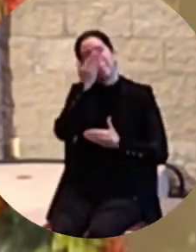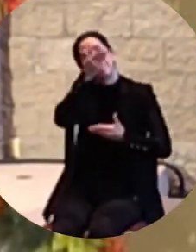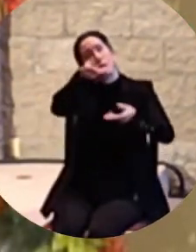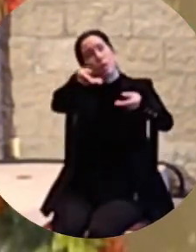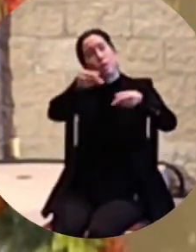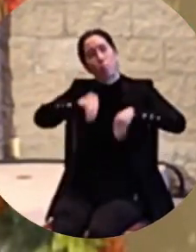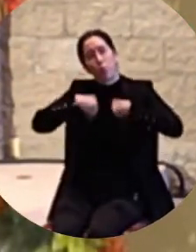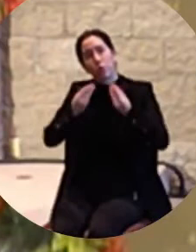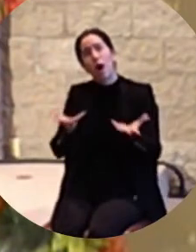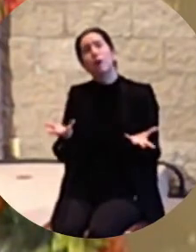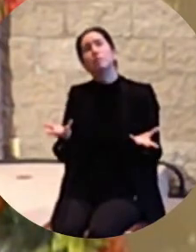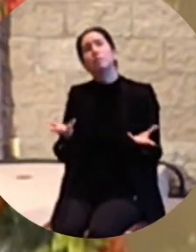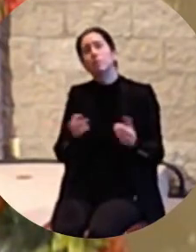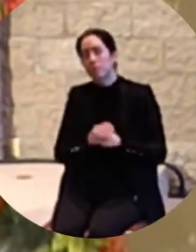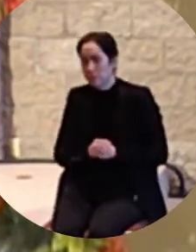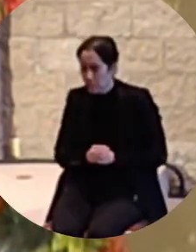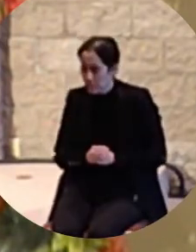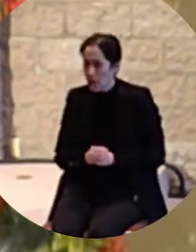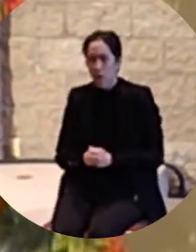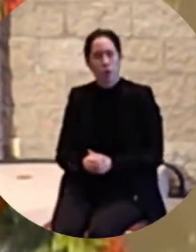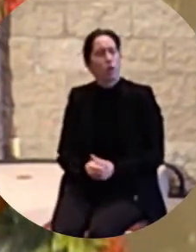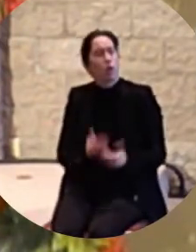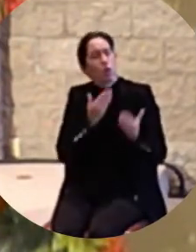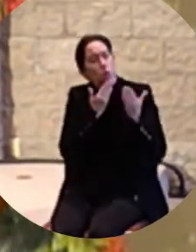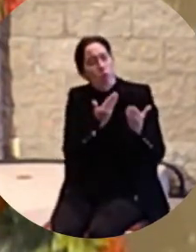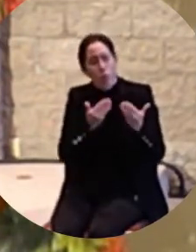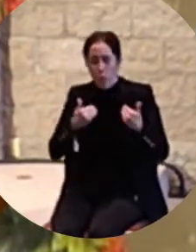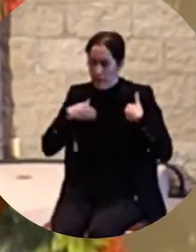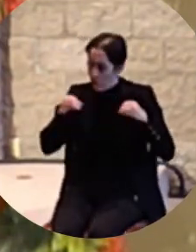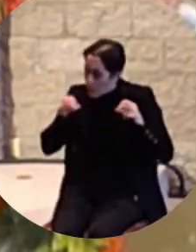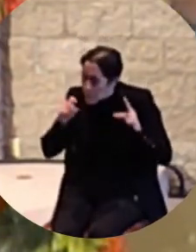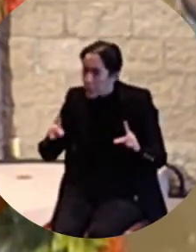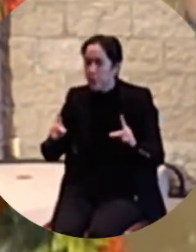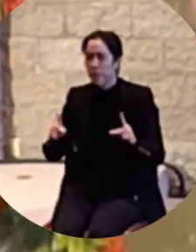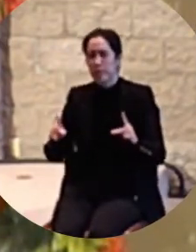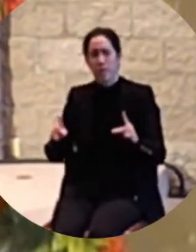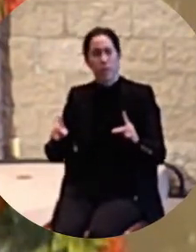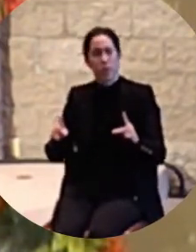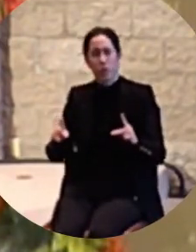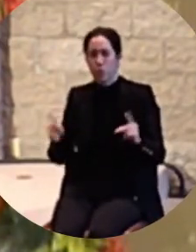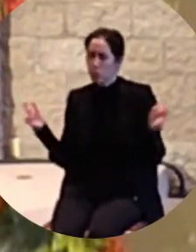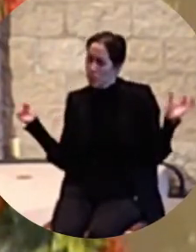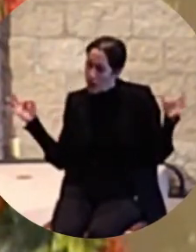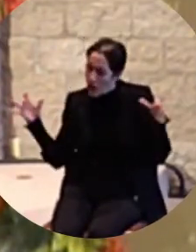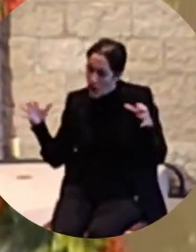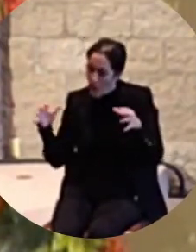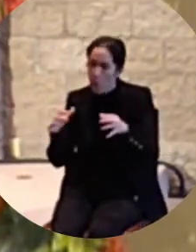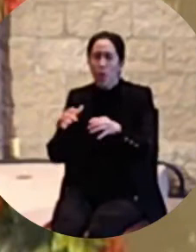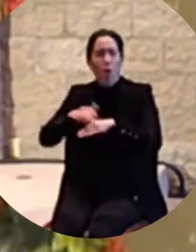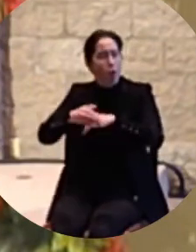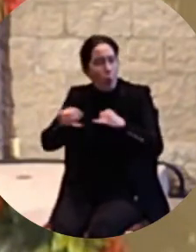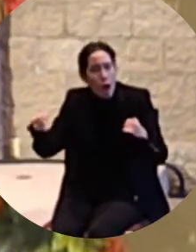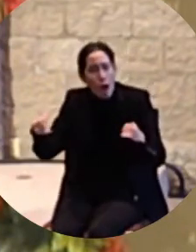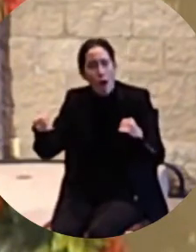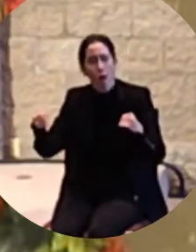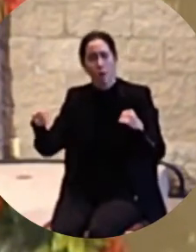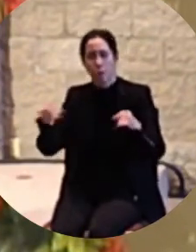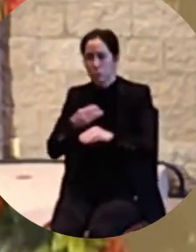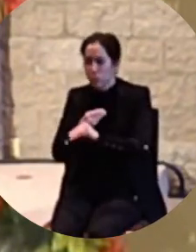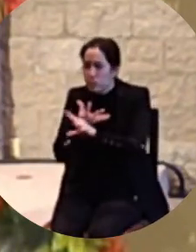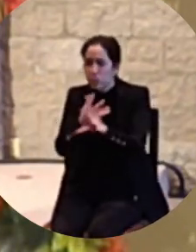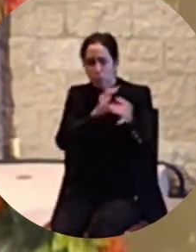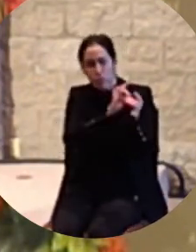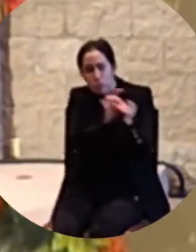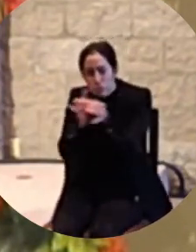for the opportunity to gather together virtually, together and remind ourselves of the truths that we